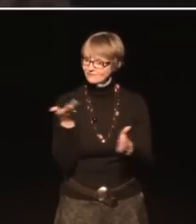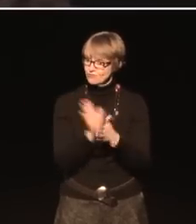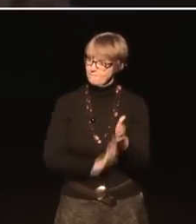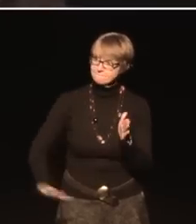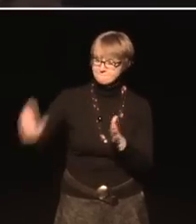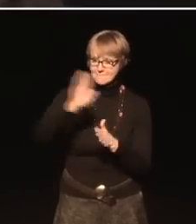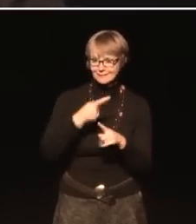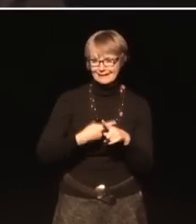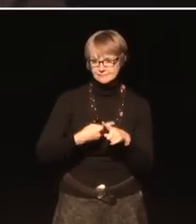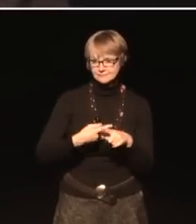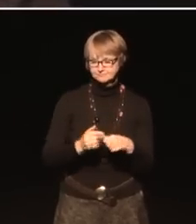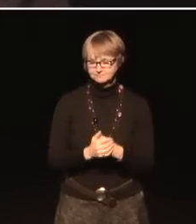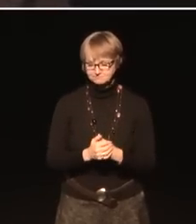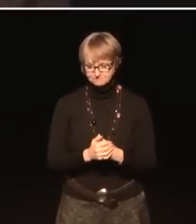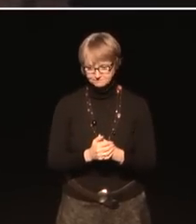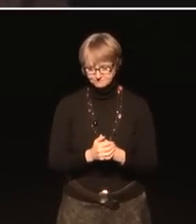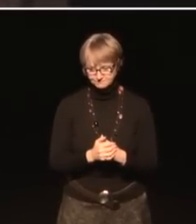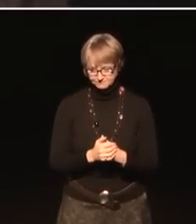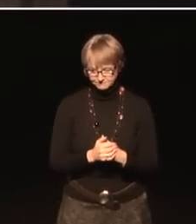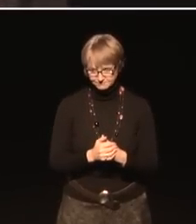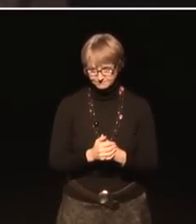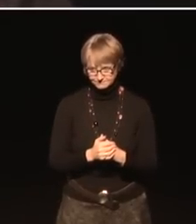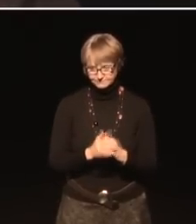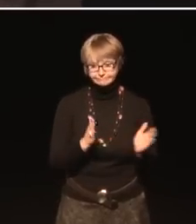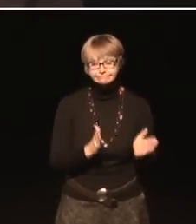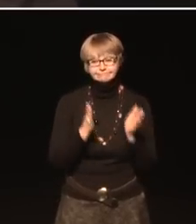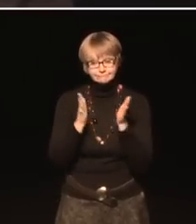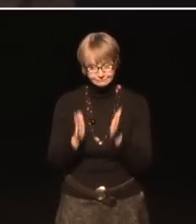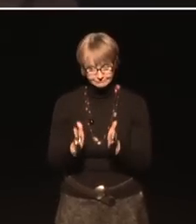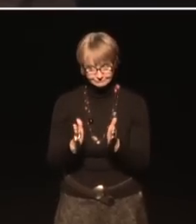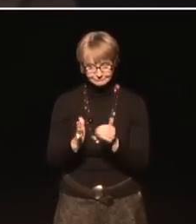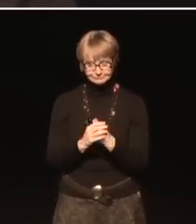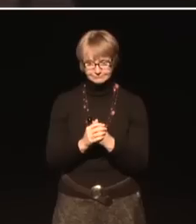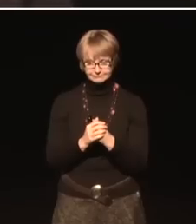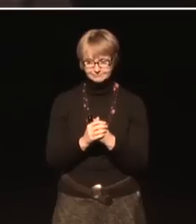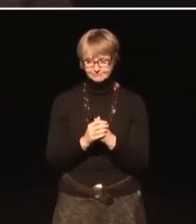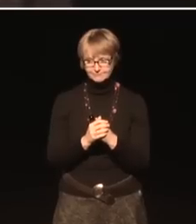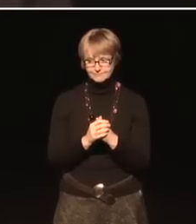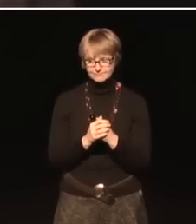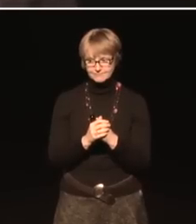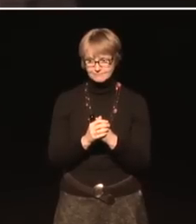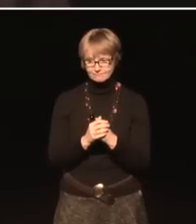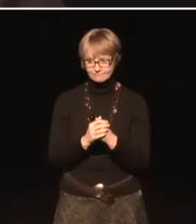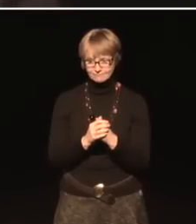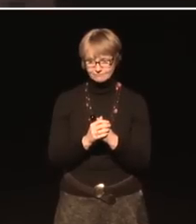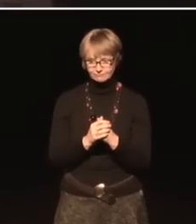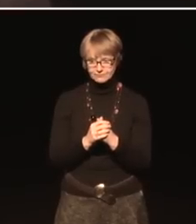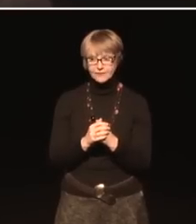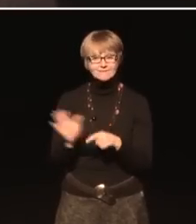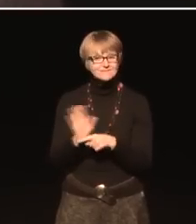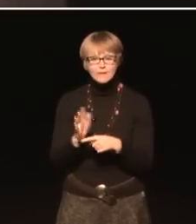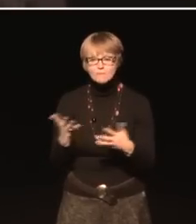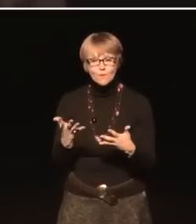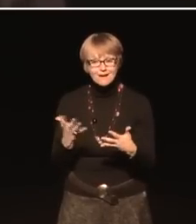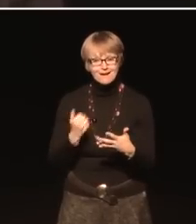England. Which leads me on to where they now reside. They live on our digital platform, which